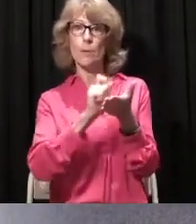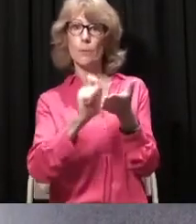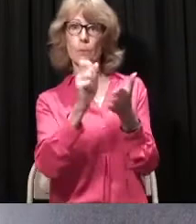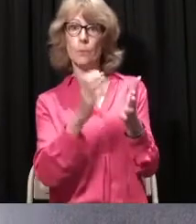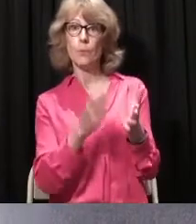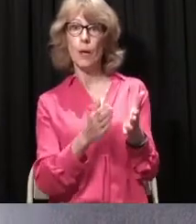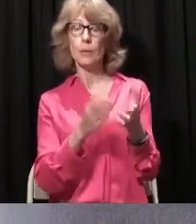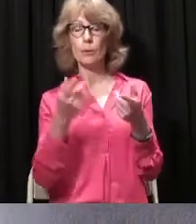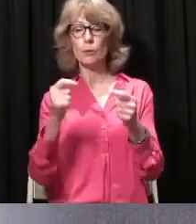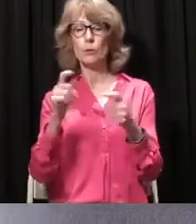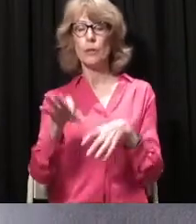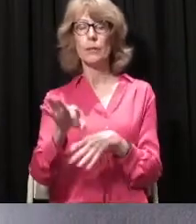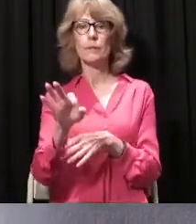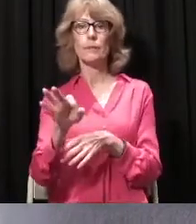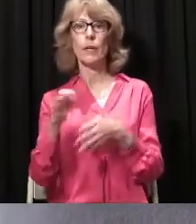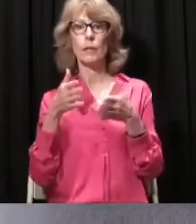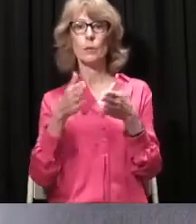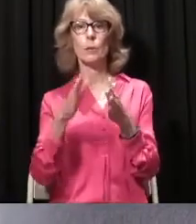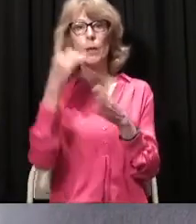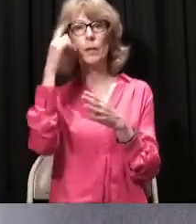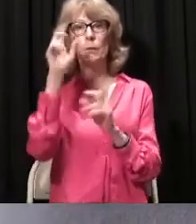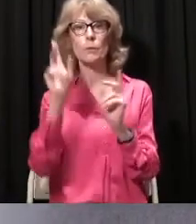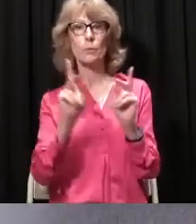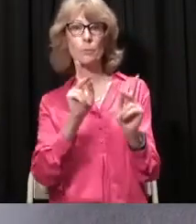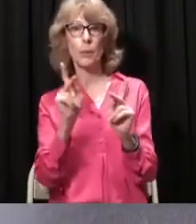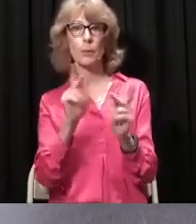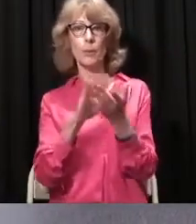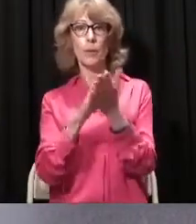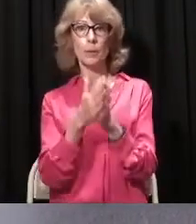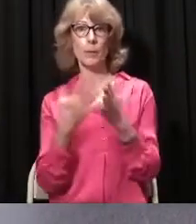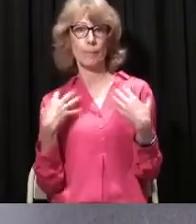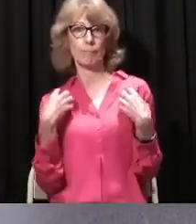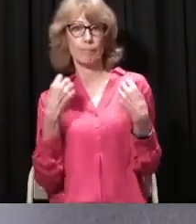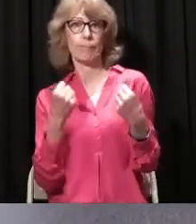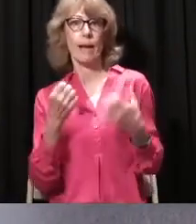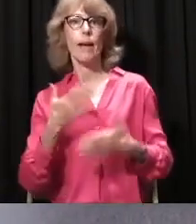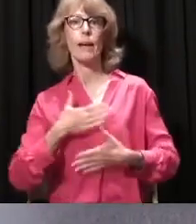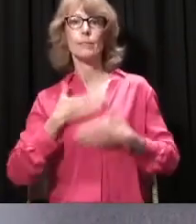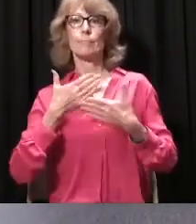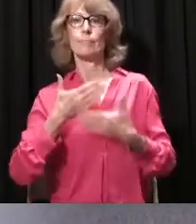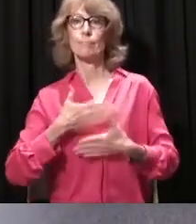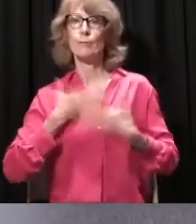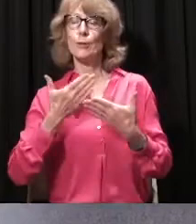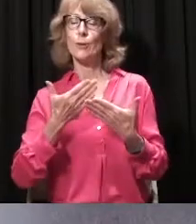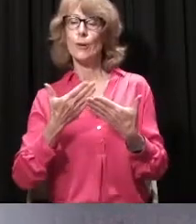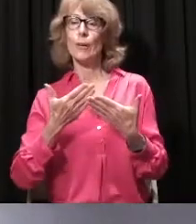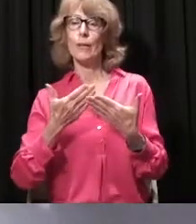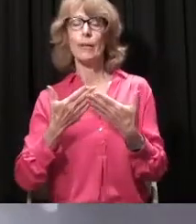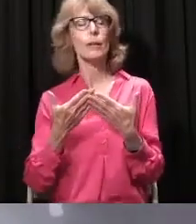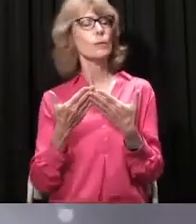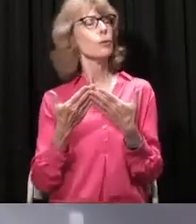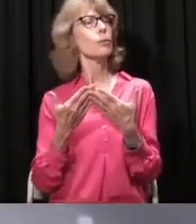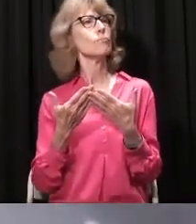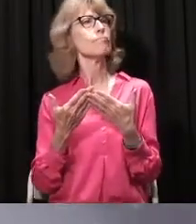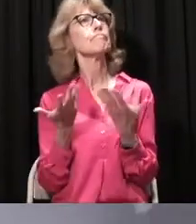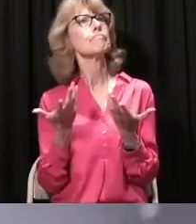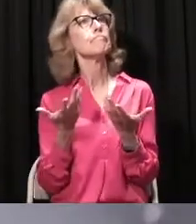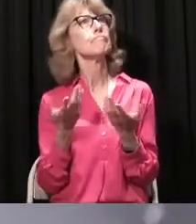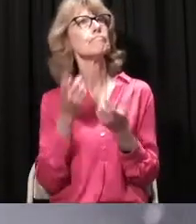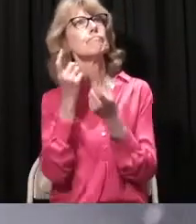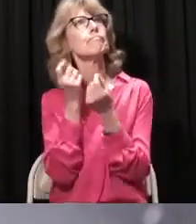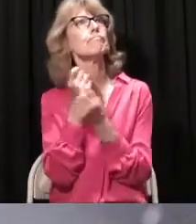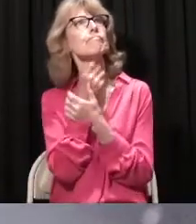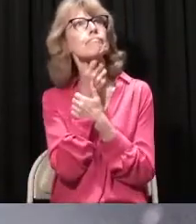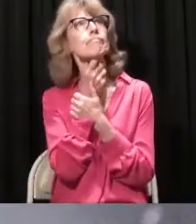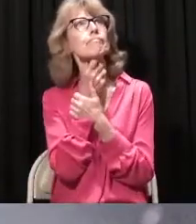for people to really boost their well-being and their joy. Like, what kinds of practices can we do that just bring us into a